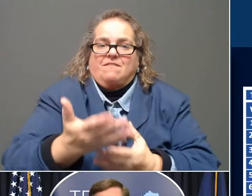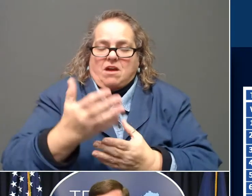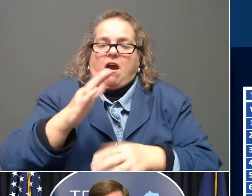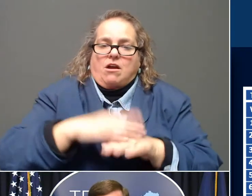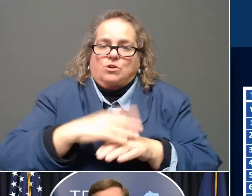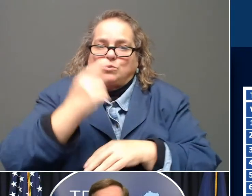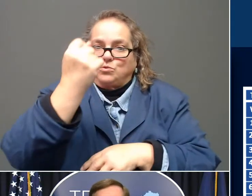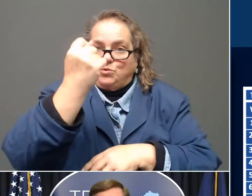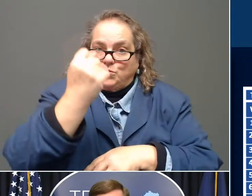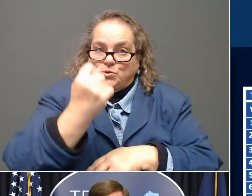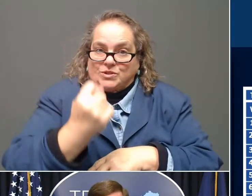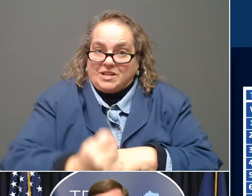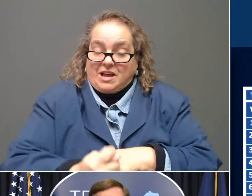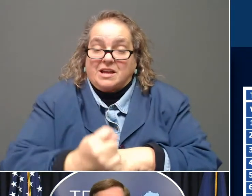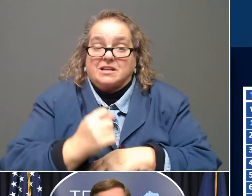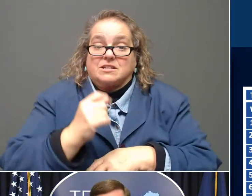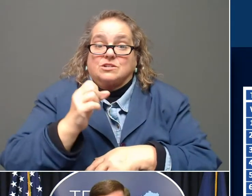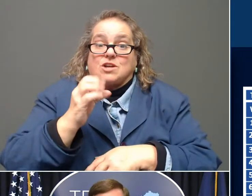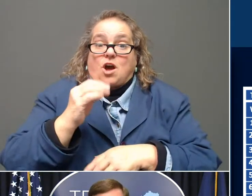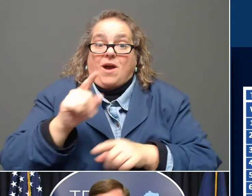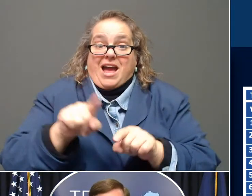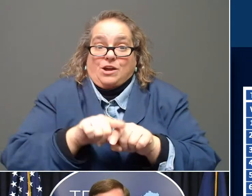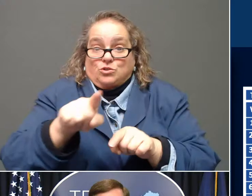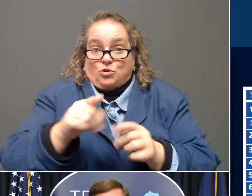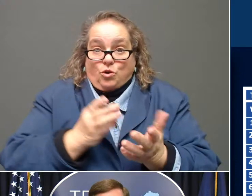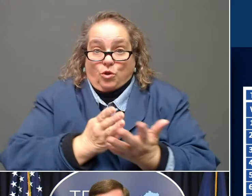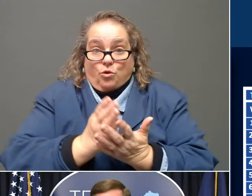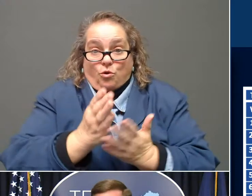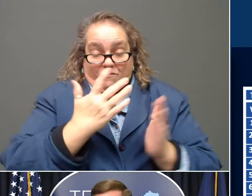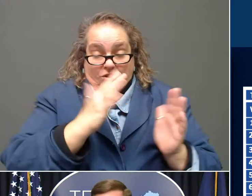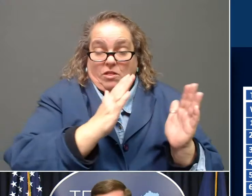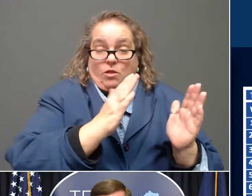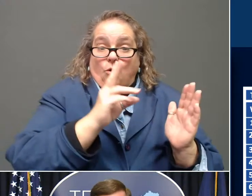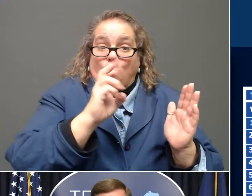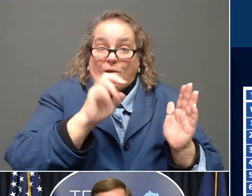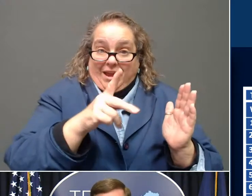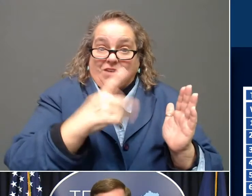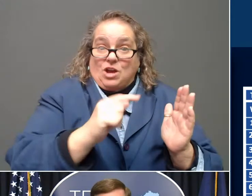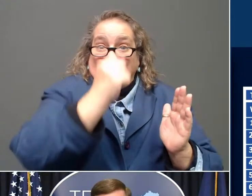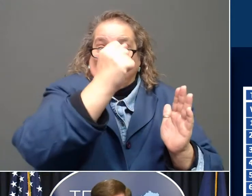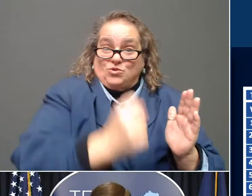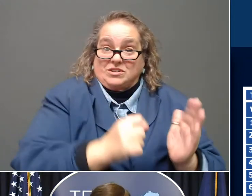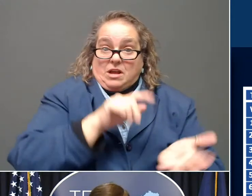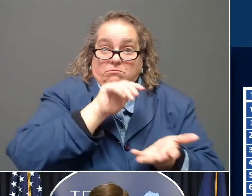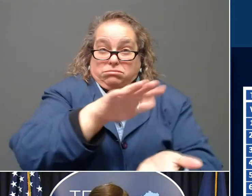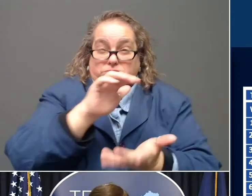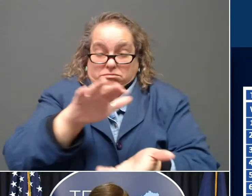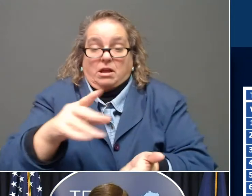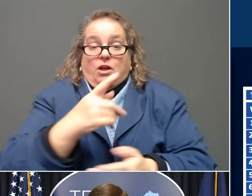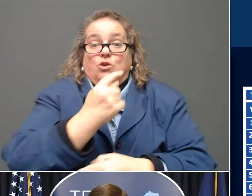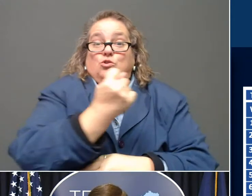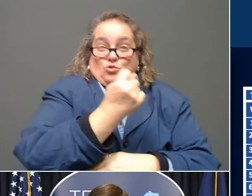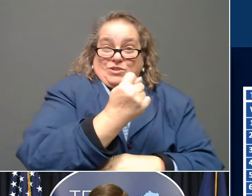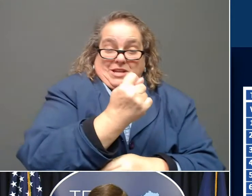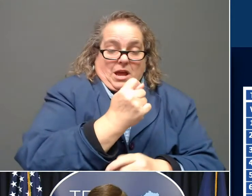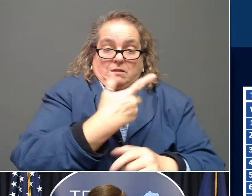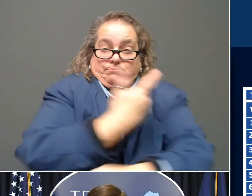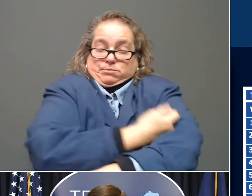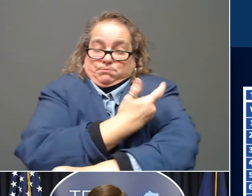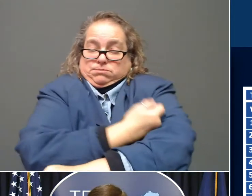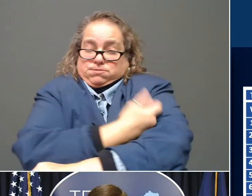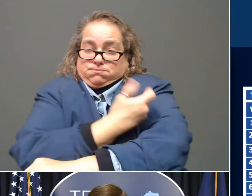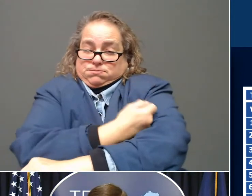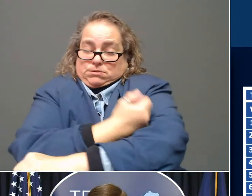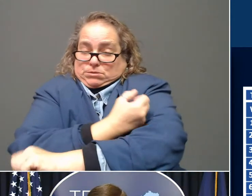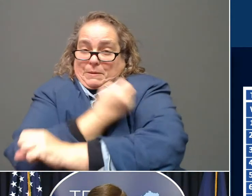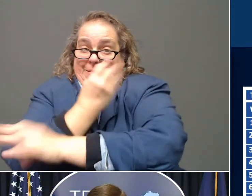these every day, there's always going to be one day where you see the most doses available and one day where you see the least. And